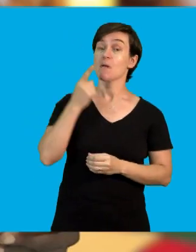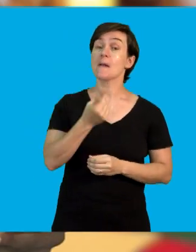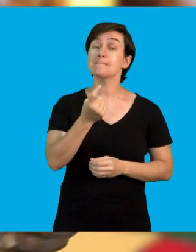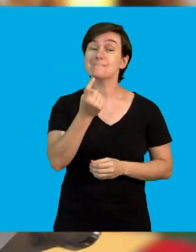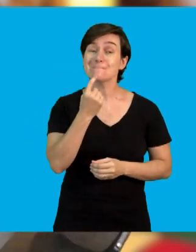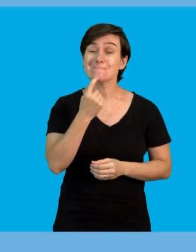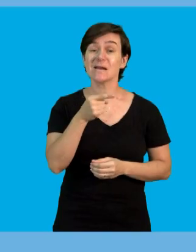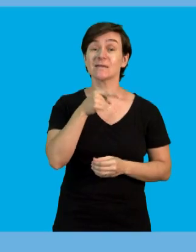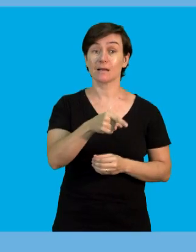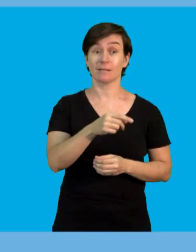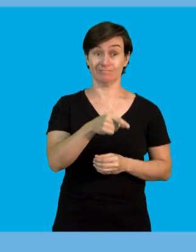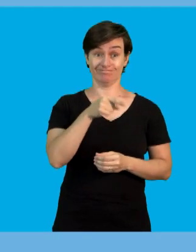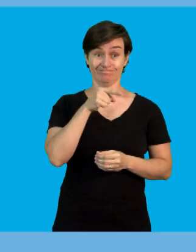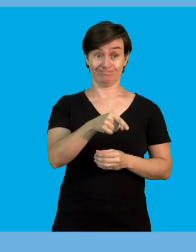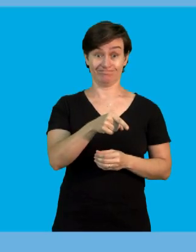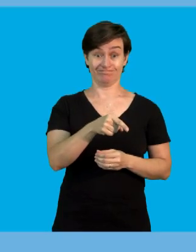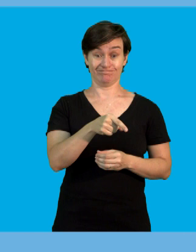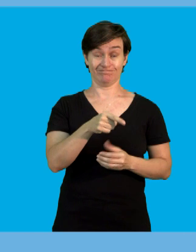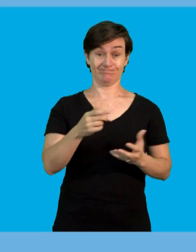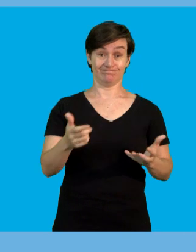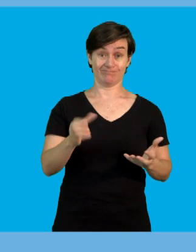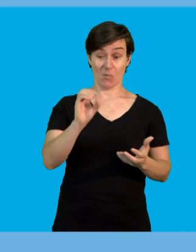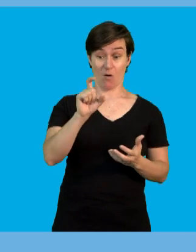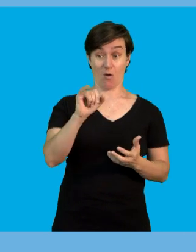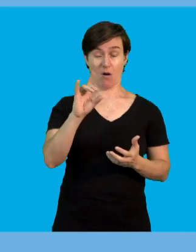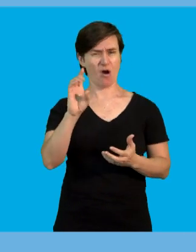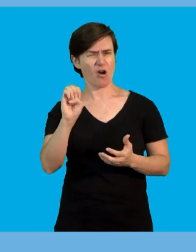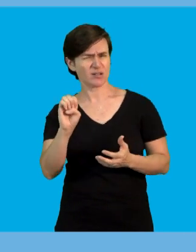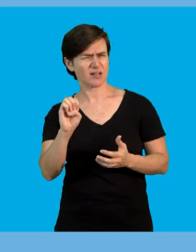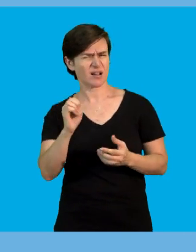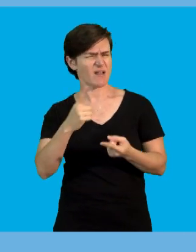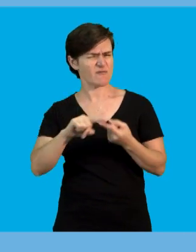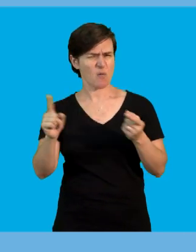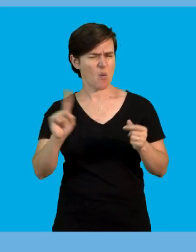metal oxide is basically now a reaction of a metal